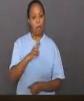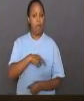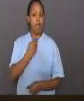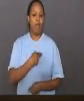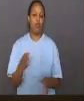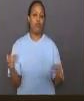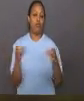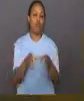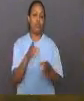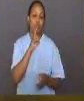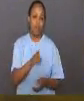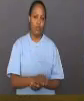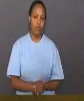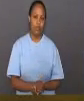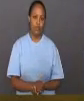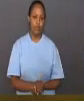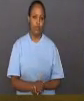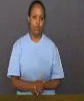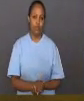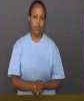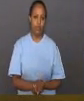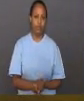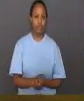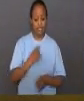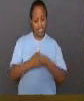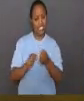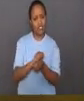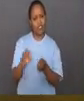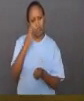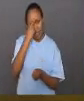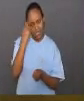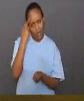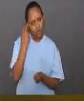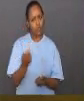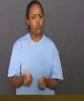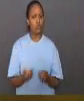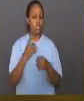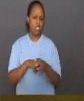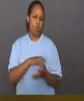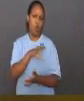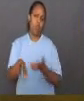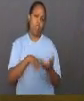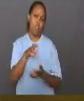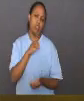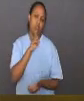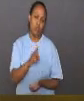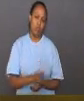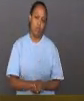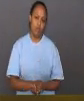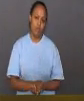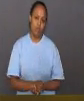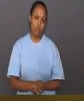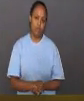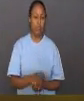group. The motives for genocide are often very complex.